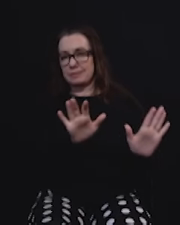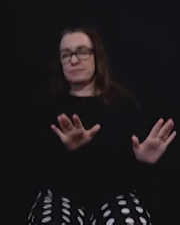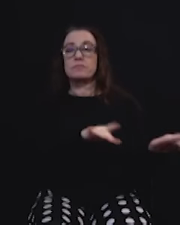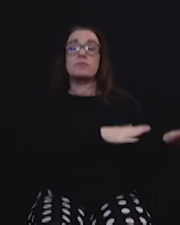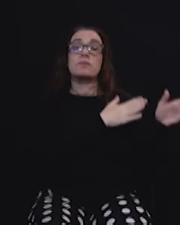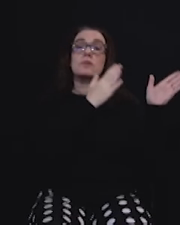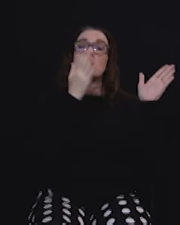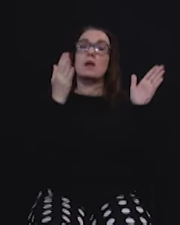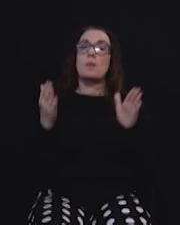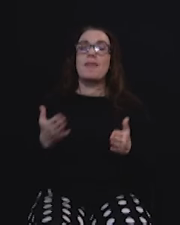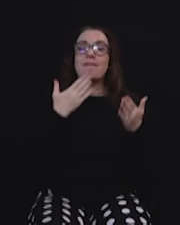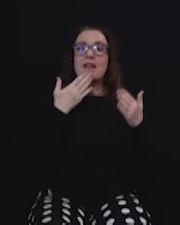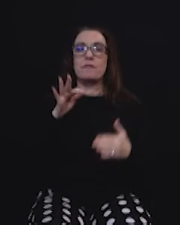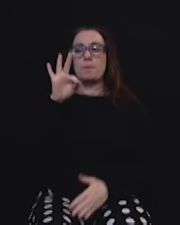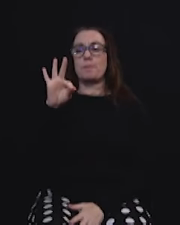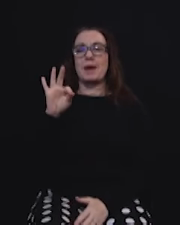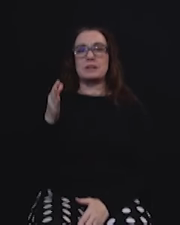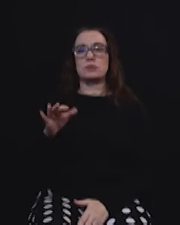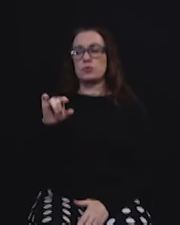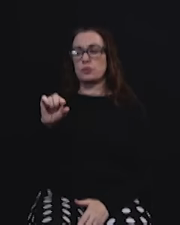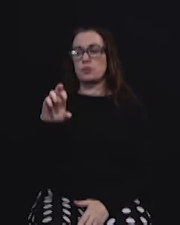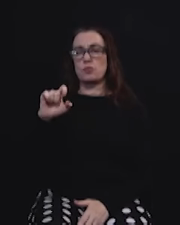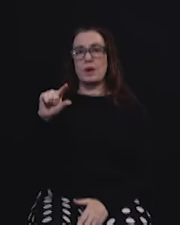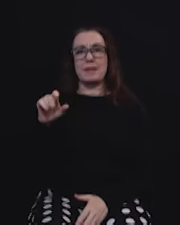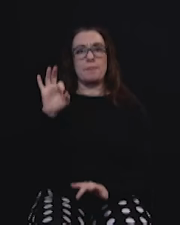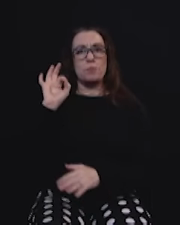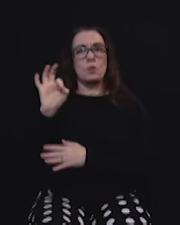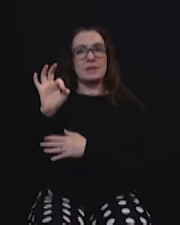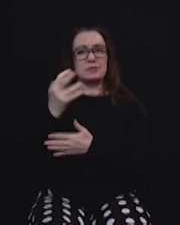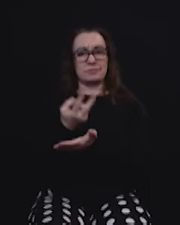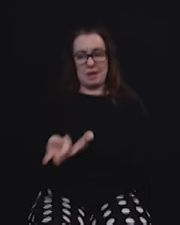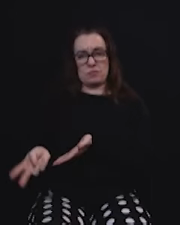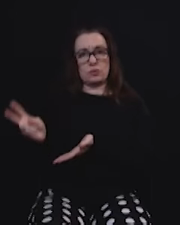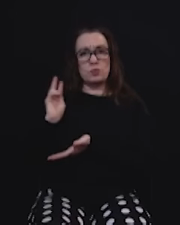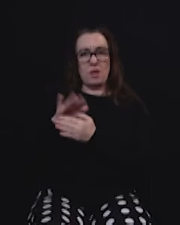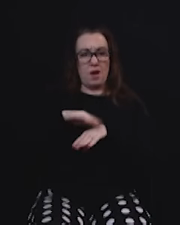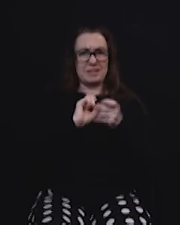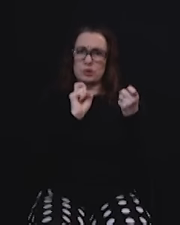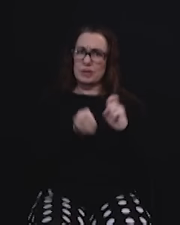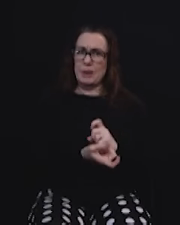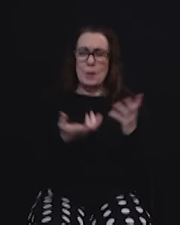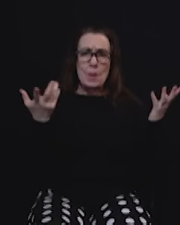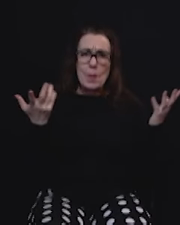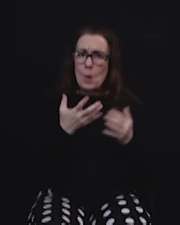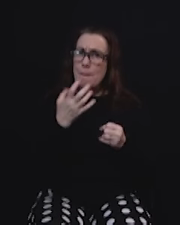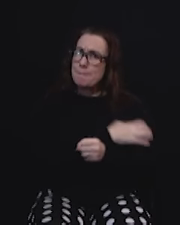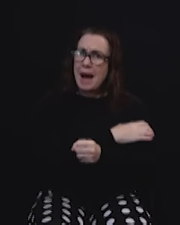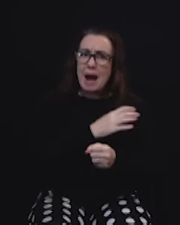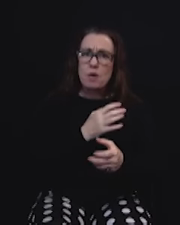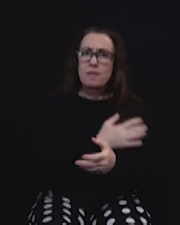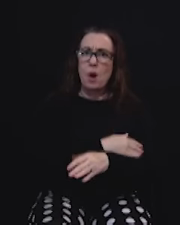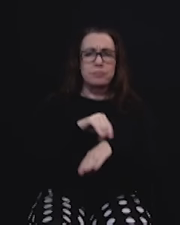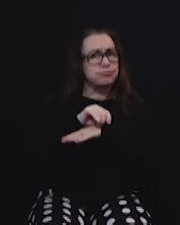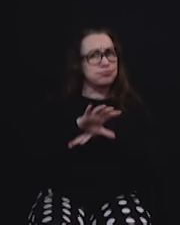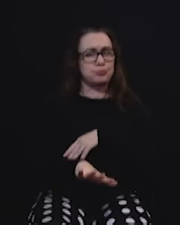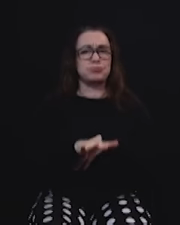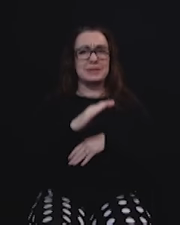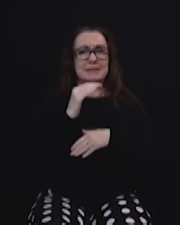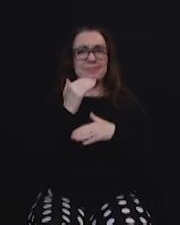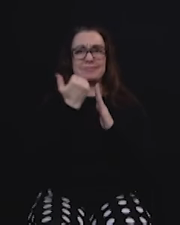say thank you, of course, to Pastor Greg, who preached two great messages these past 2 weeks on change. What a powerful, powerful